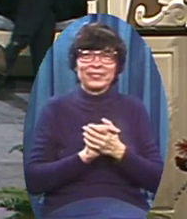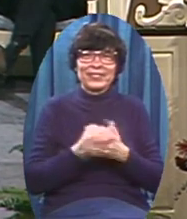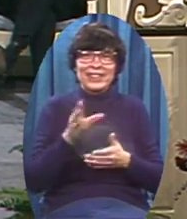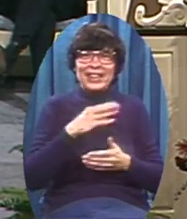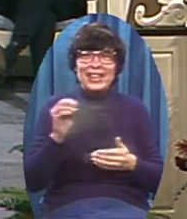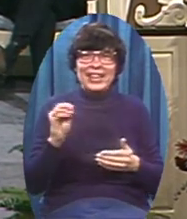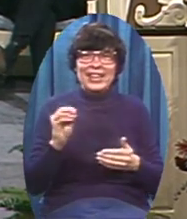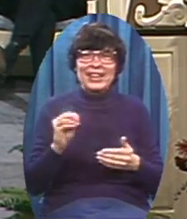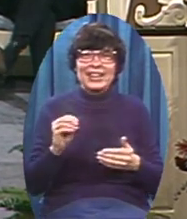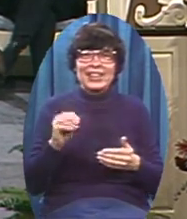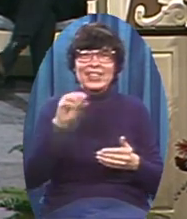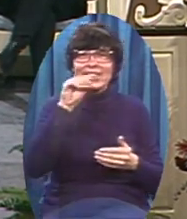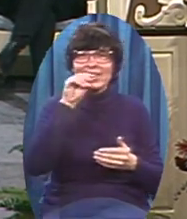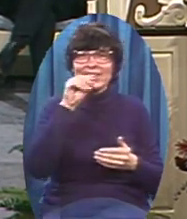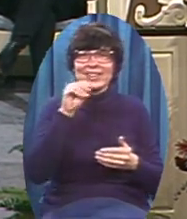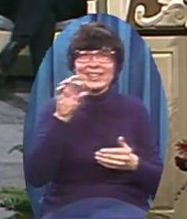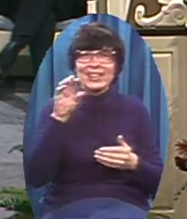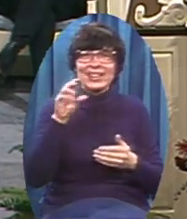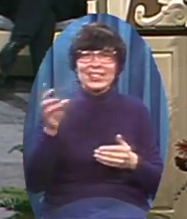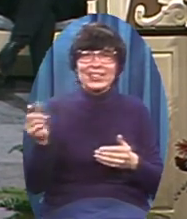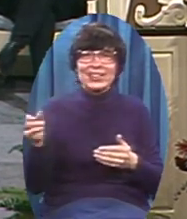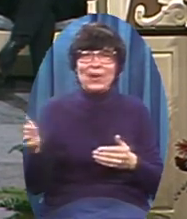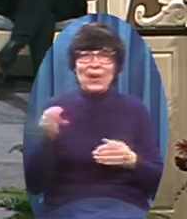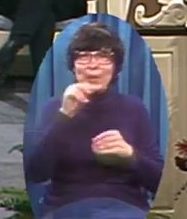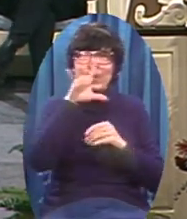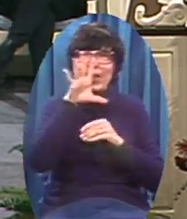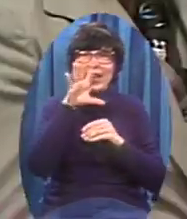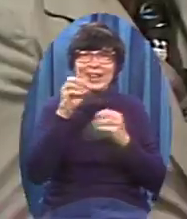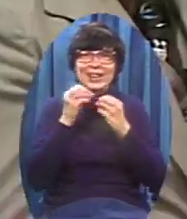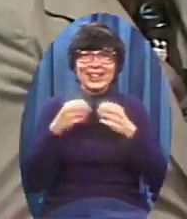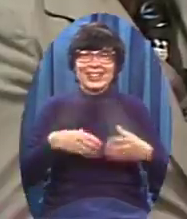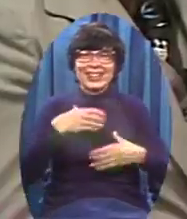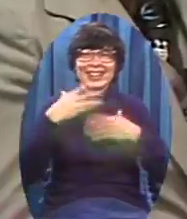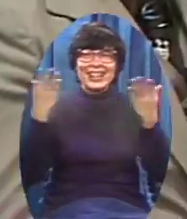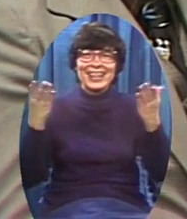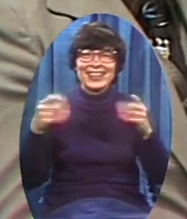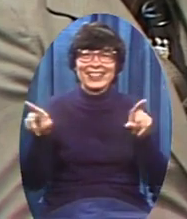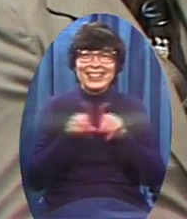I tell you, he prayed as loud as a Pentecostal.